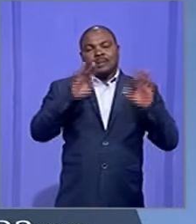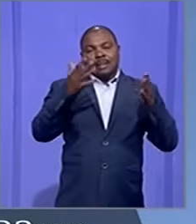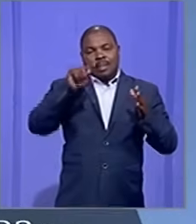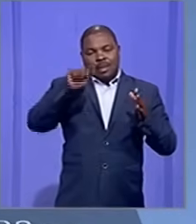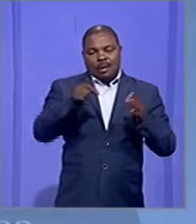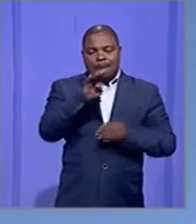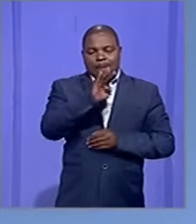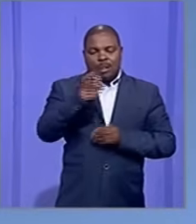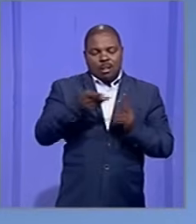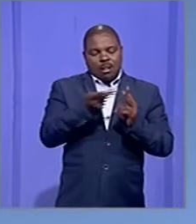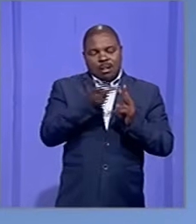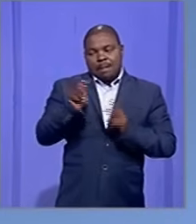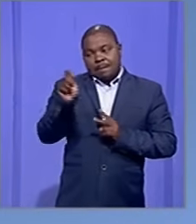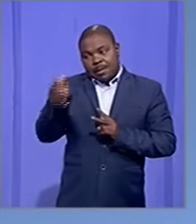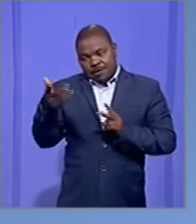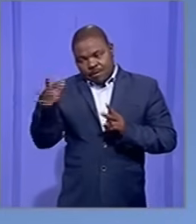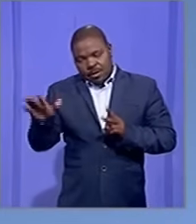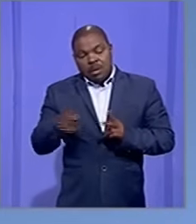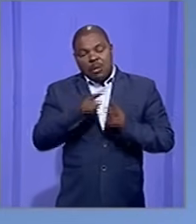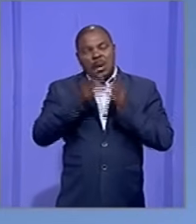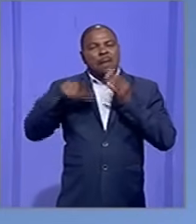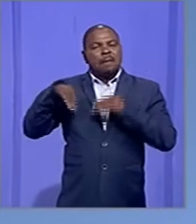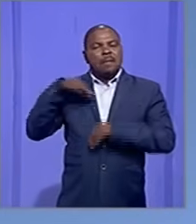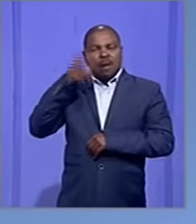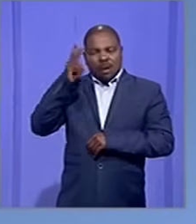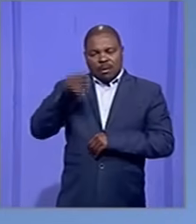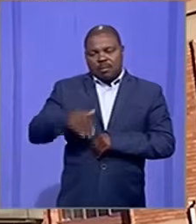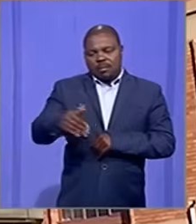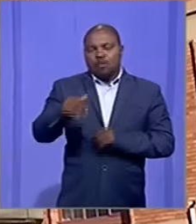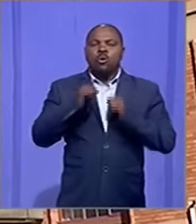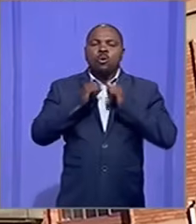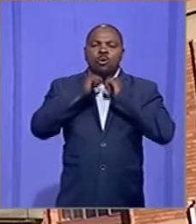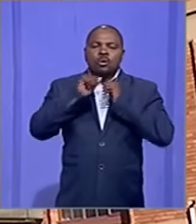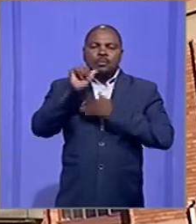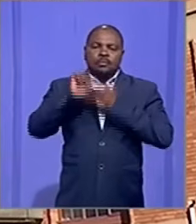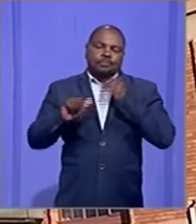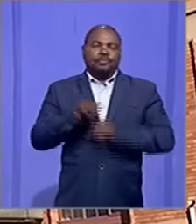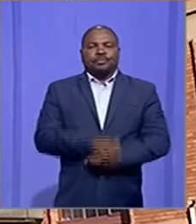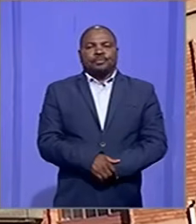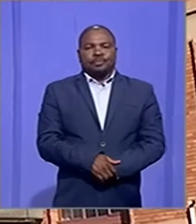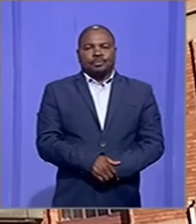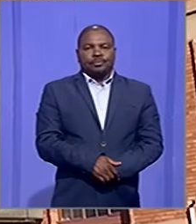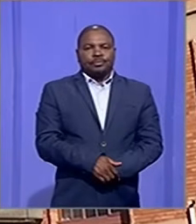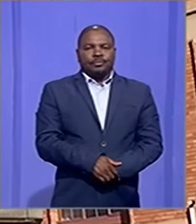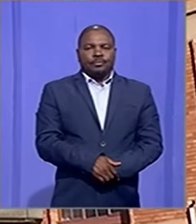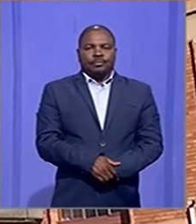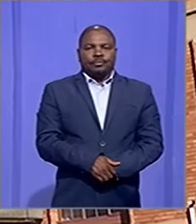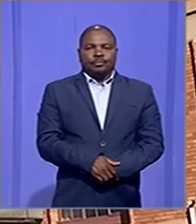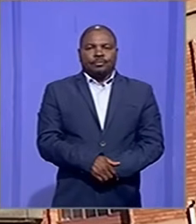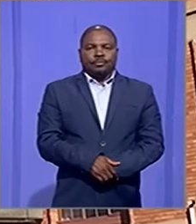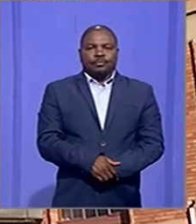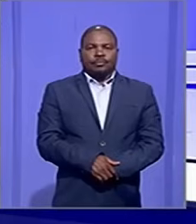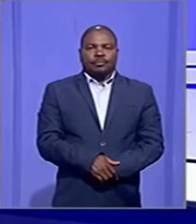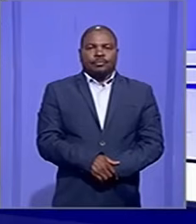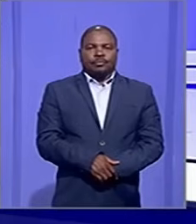10 ba tla tlhagelela gape kwa kgotlatshekelo ka kgwedi ya Phatwe. Thabiso Moss, SABC News,